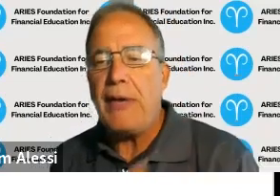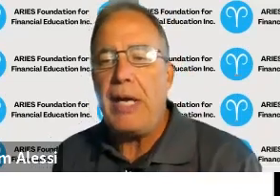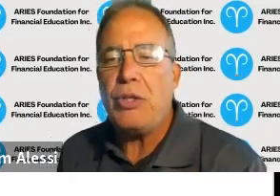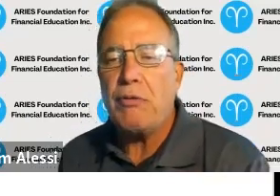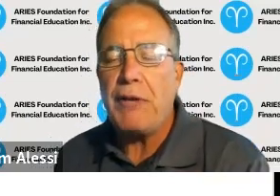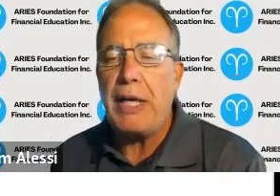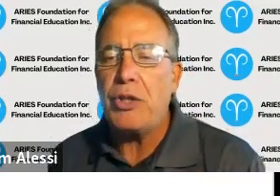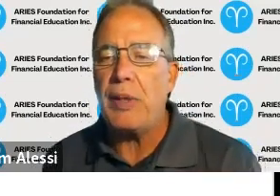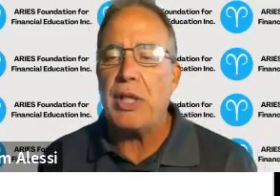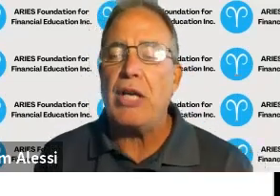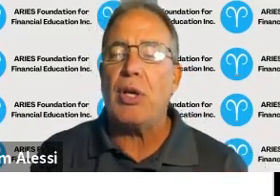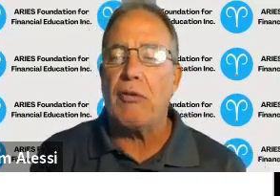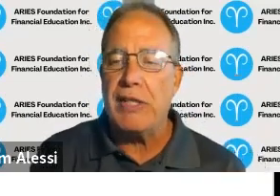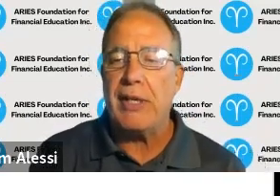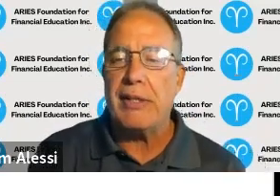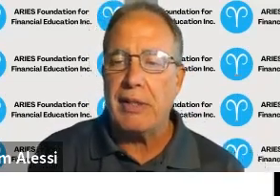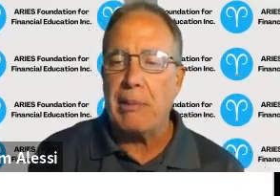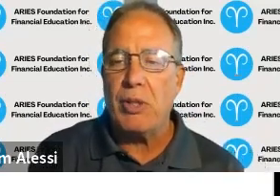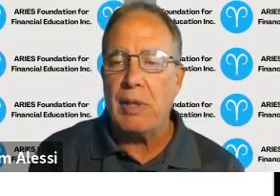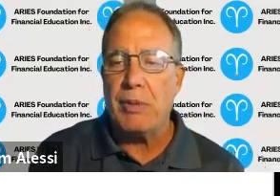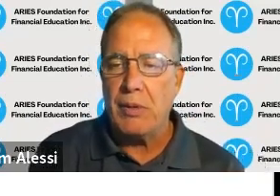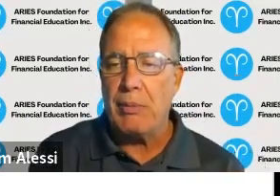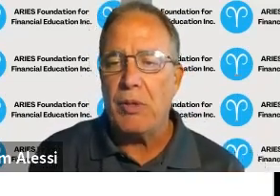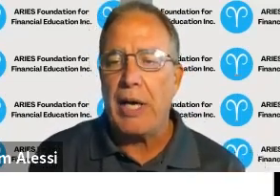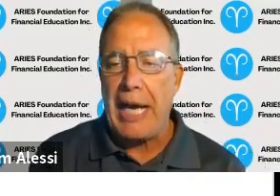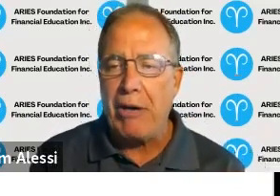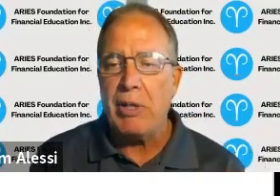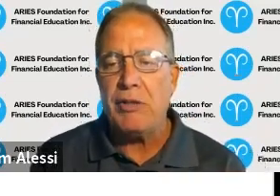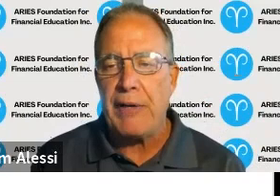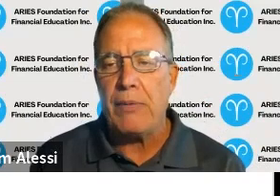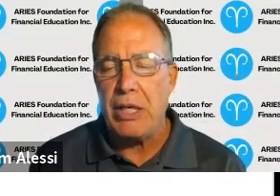Aries Foundation for Financial Education, you can visit us at